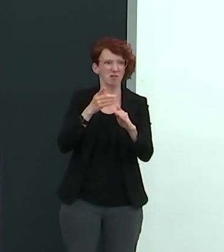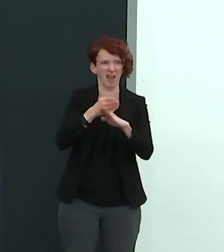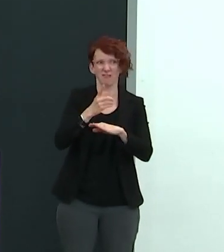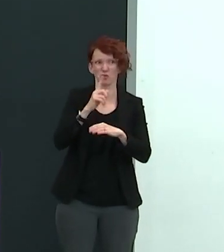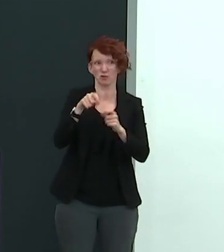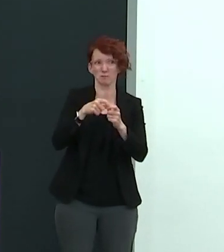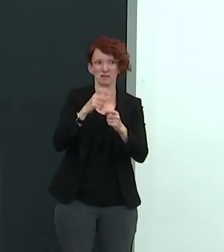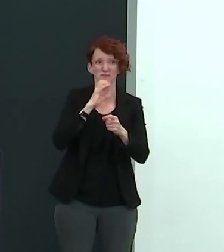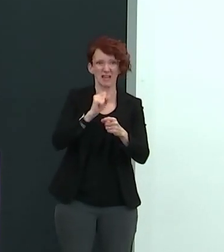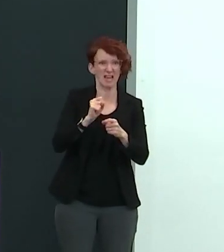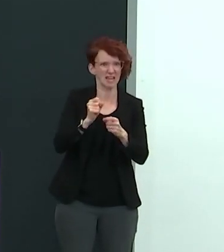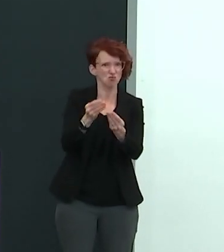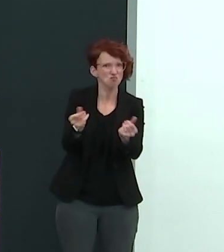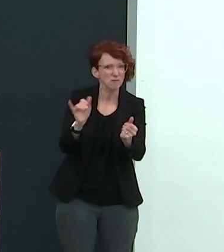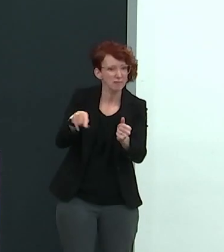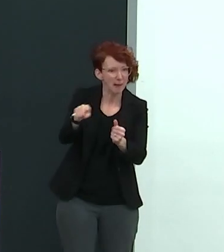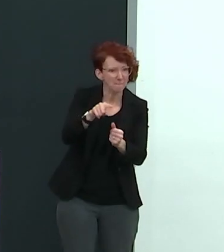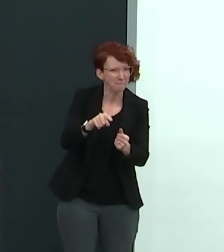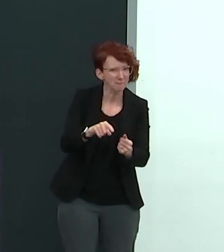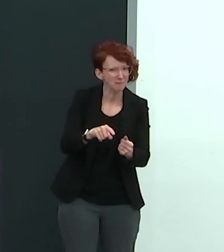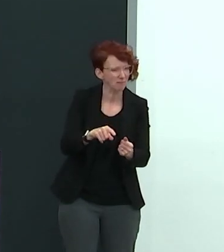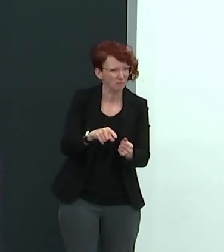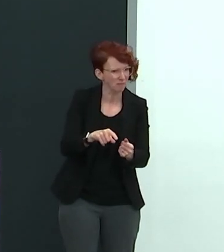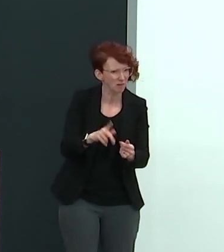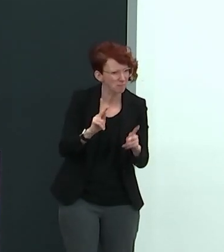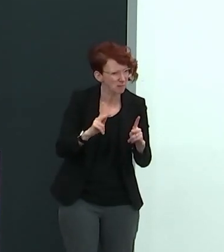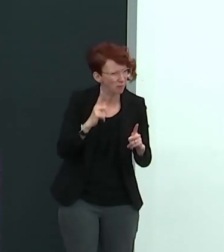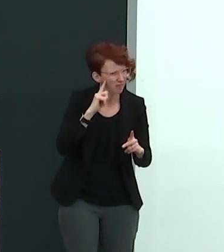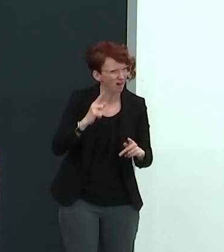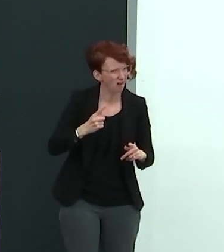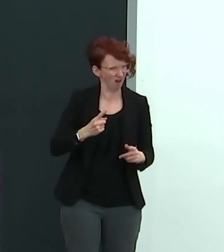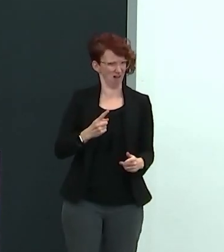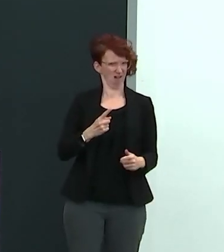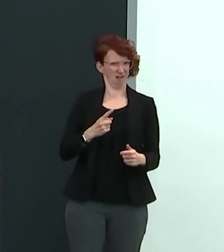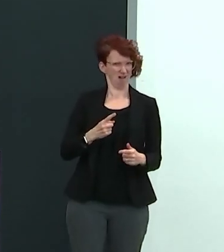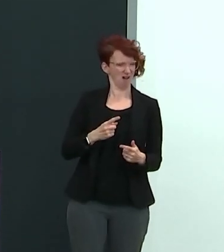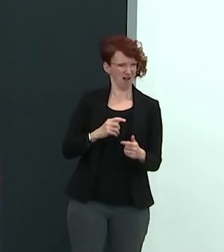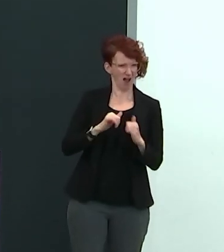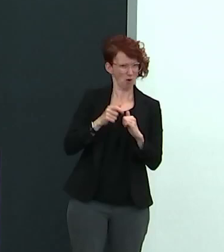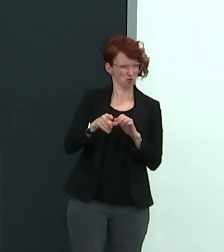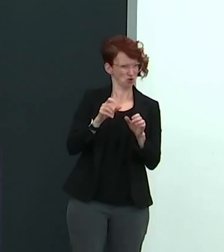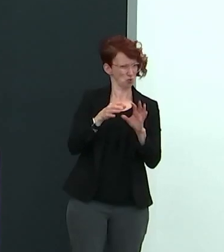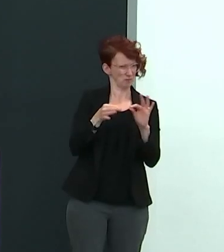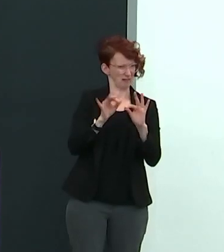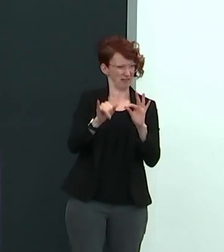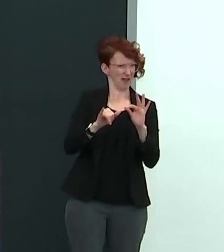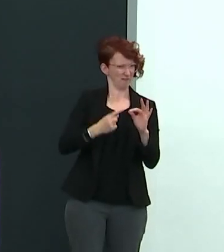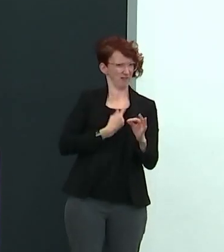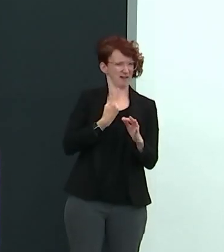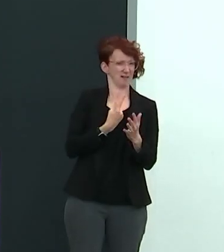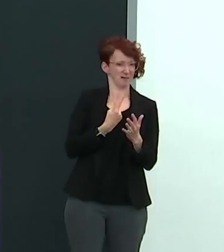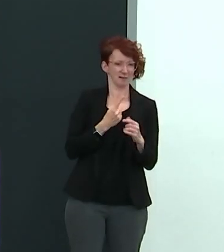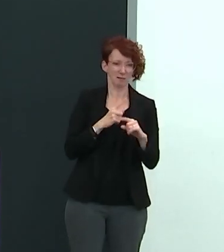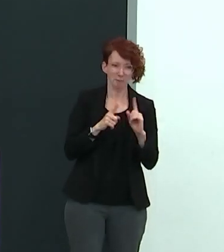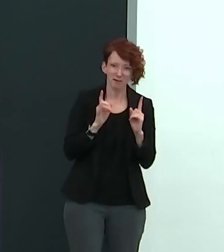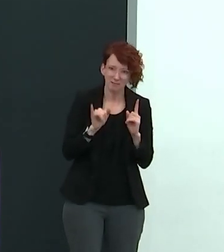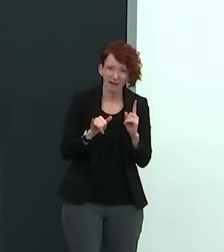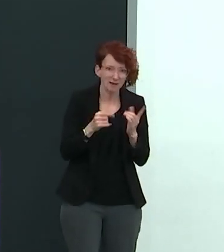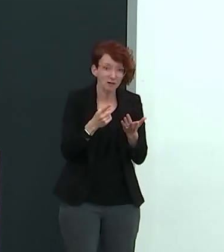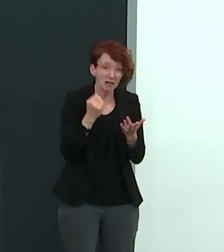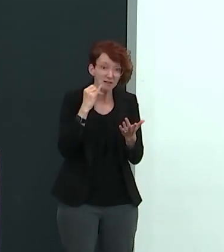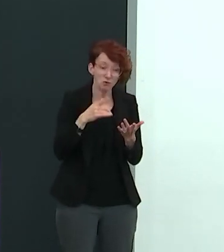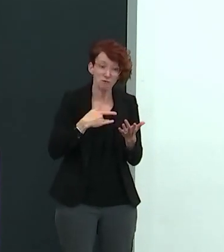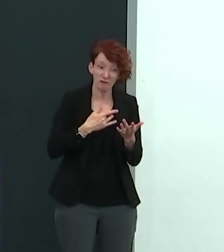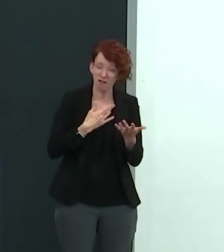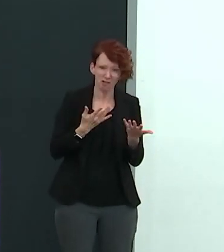many might be outraged and offended. How is diversity of thought different? Why is it different? If we are appalled by the idea of